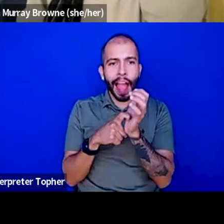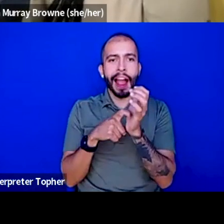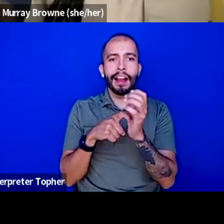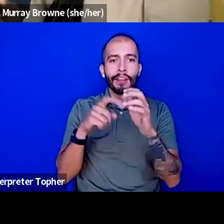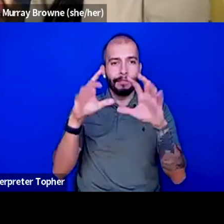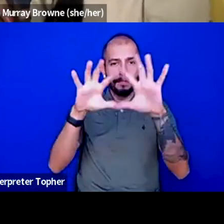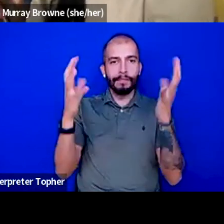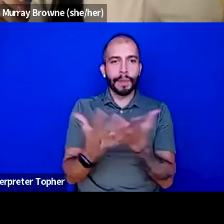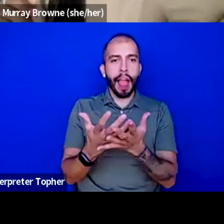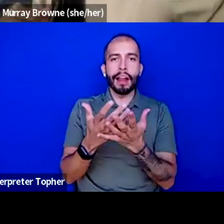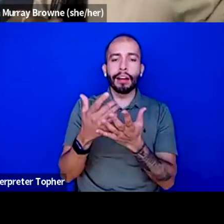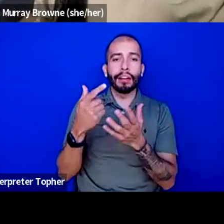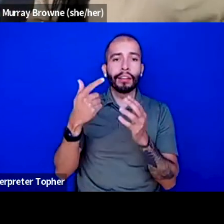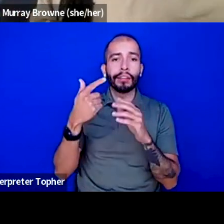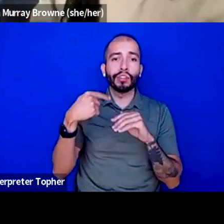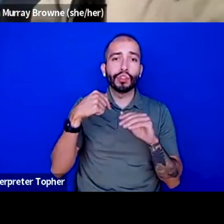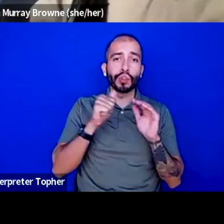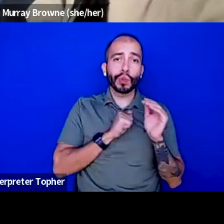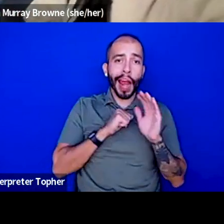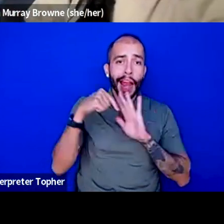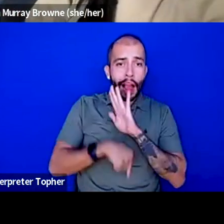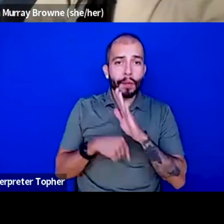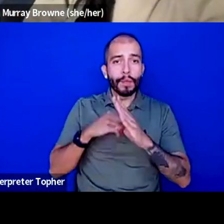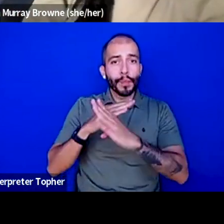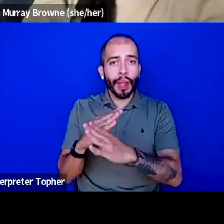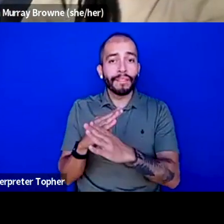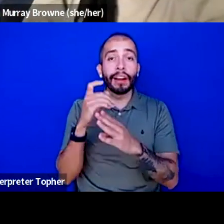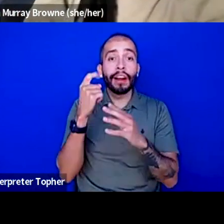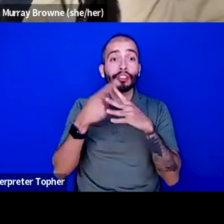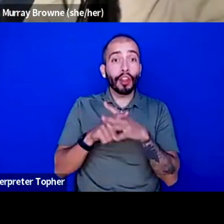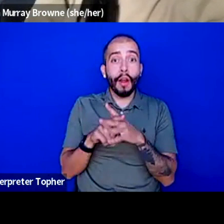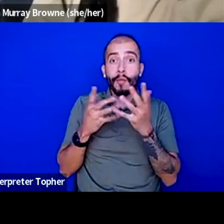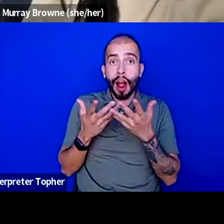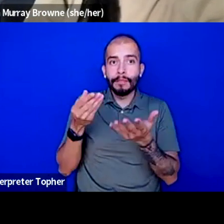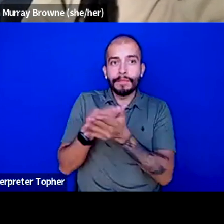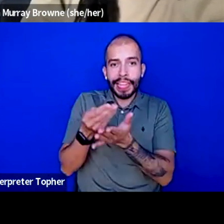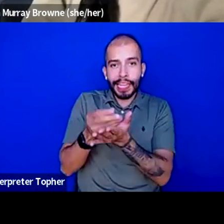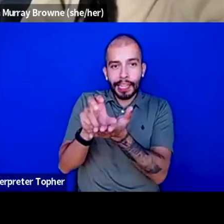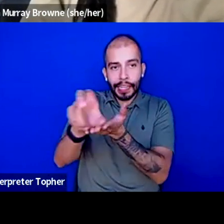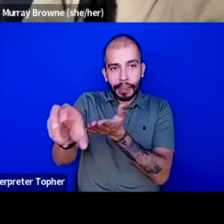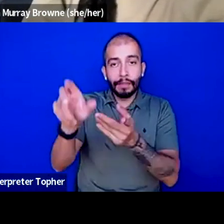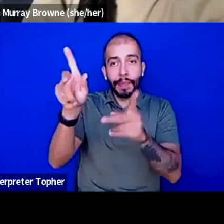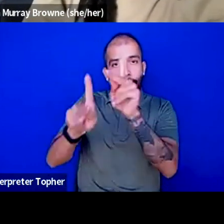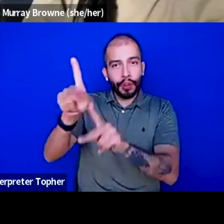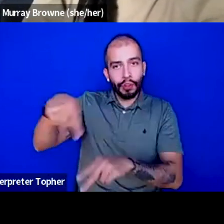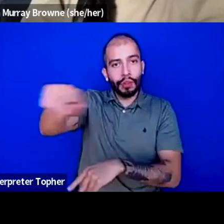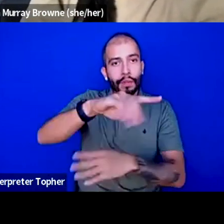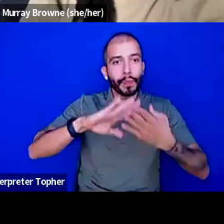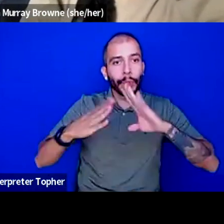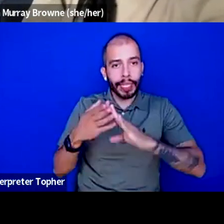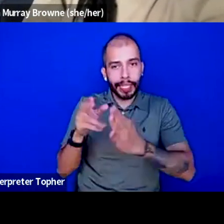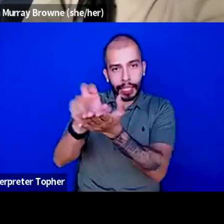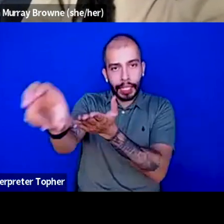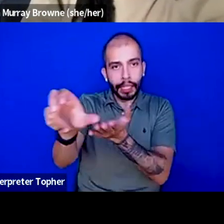into people's hands so we all have a safe place to live, free healthcare that centers our agency, good food, good water, and